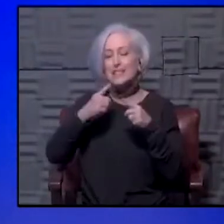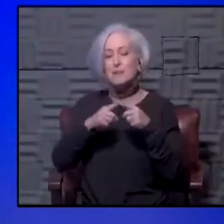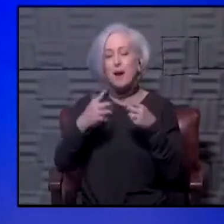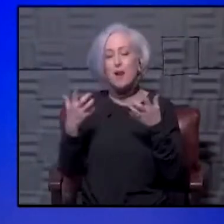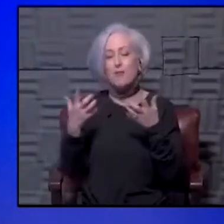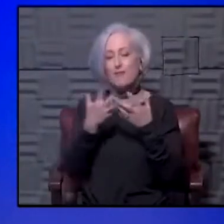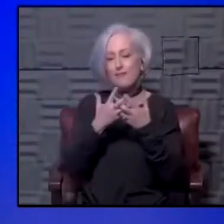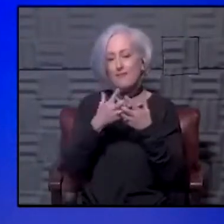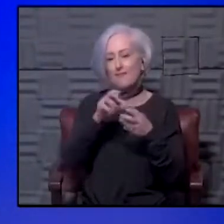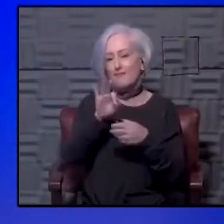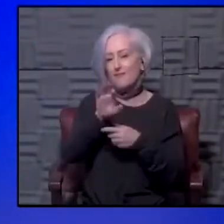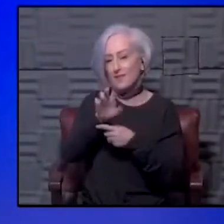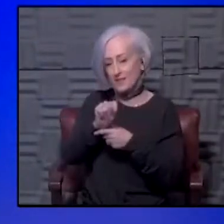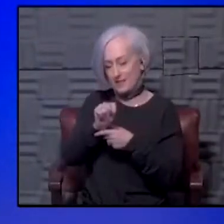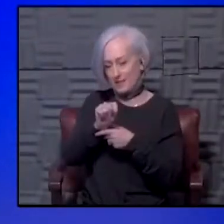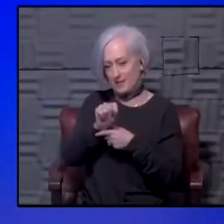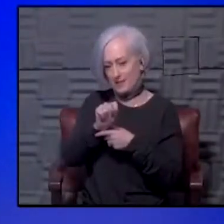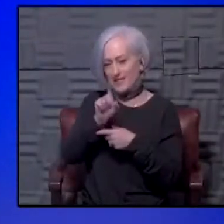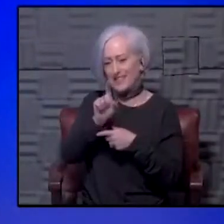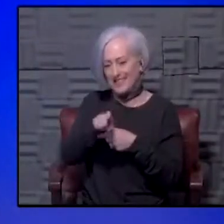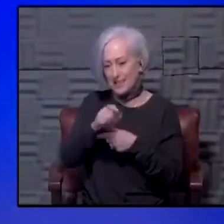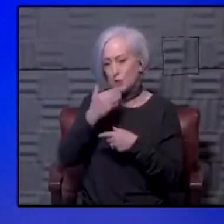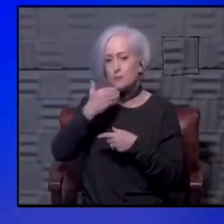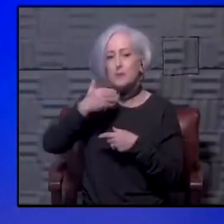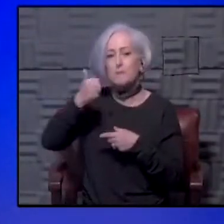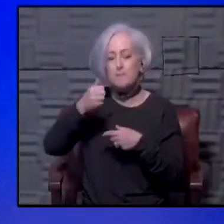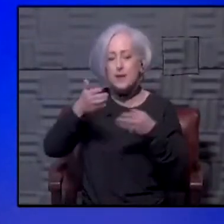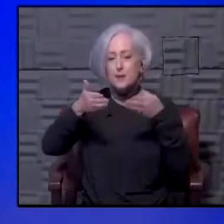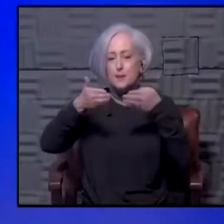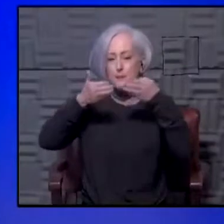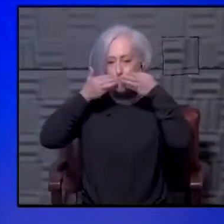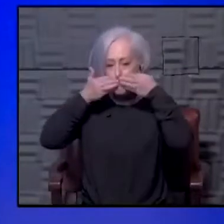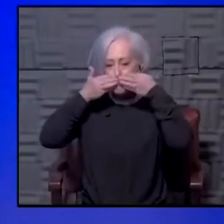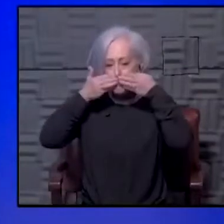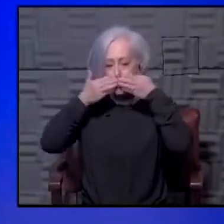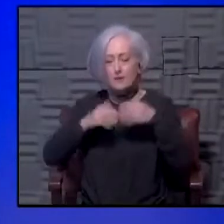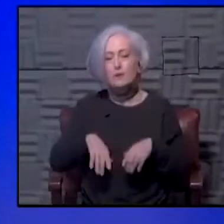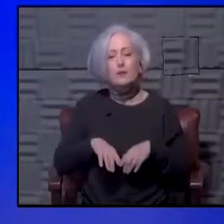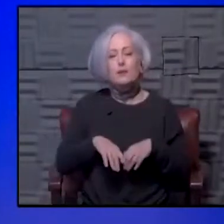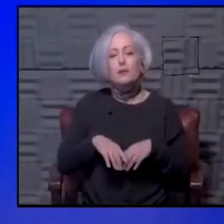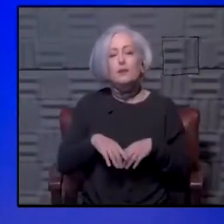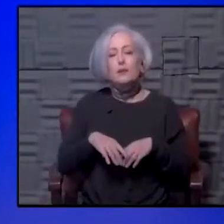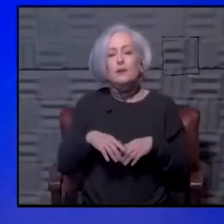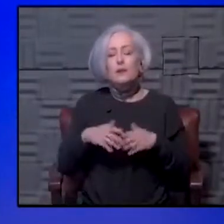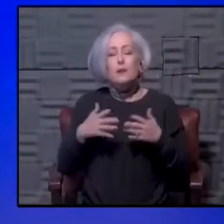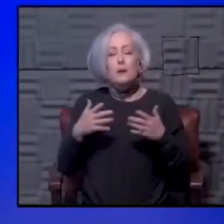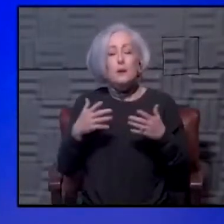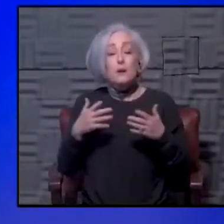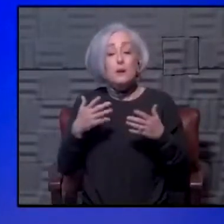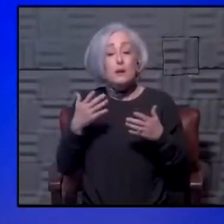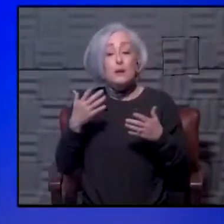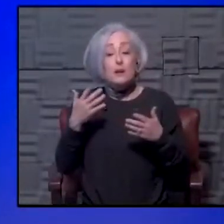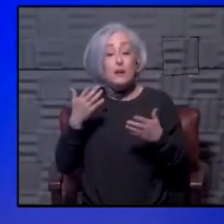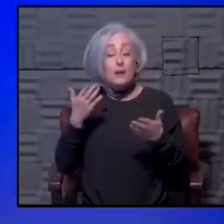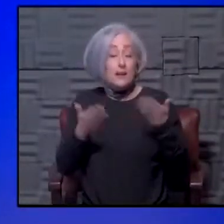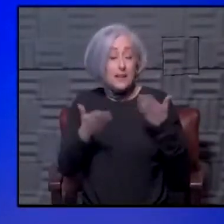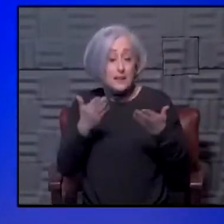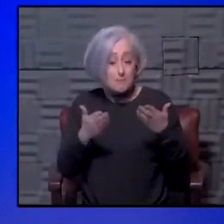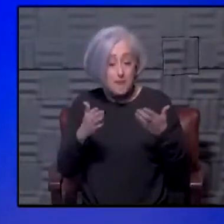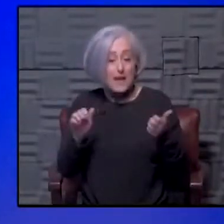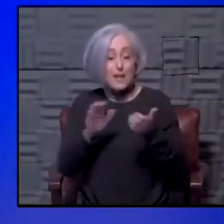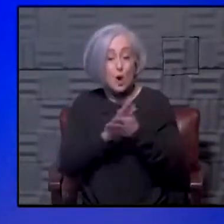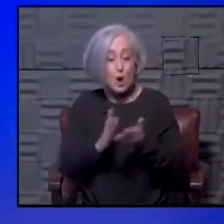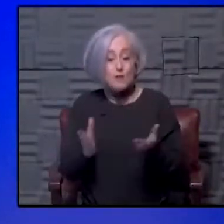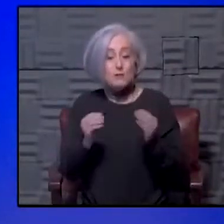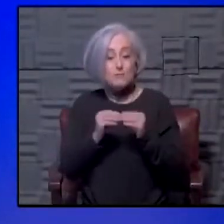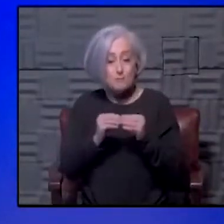better. The caveats that the authors also talked about were, but it may cause you more disruption or more